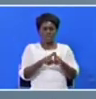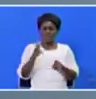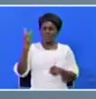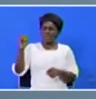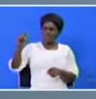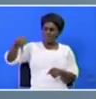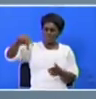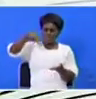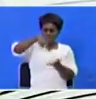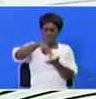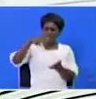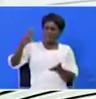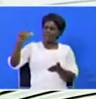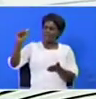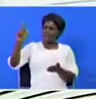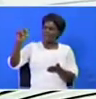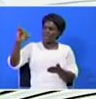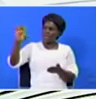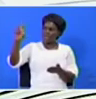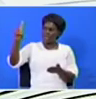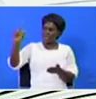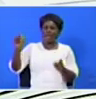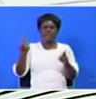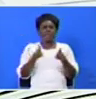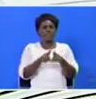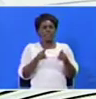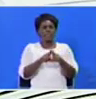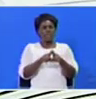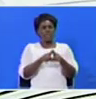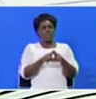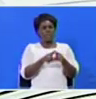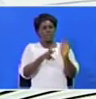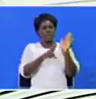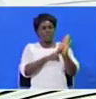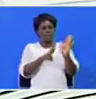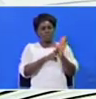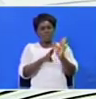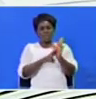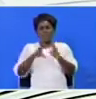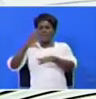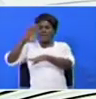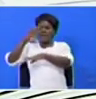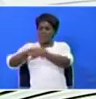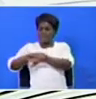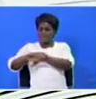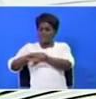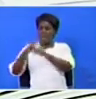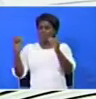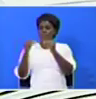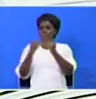we're also speaking to him in his capacity tonight as a lawyer. And he also represented NASA in a meeting that was called today in the